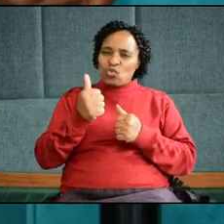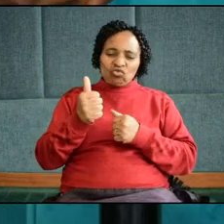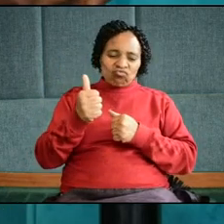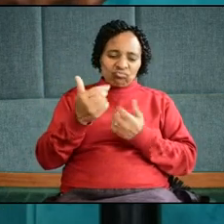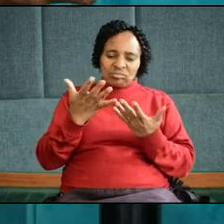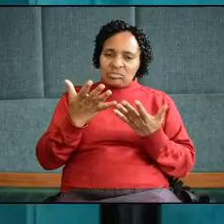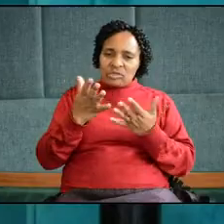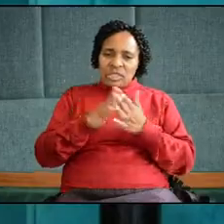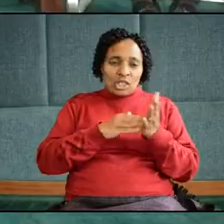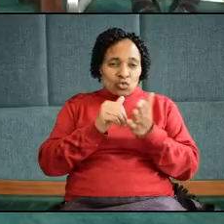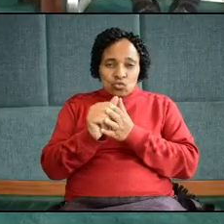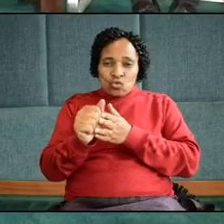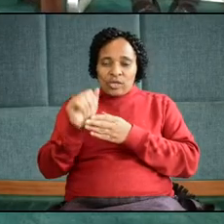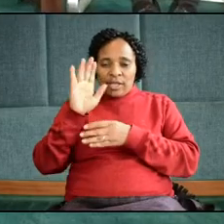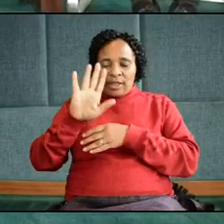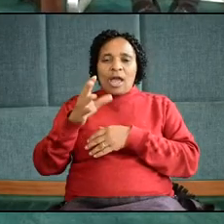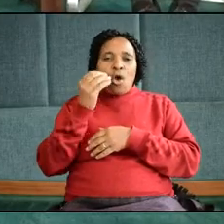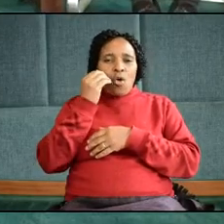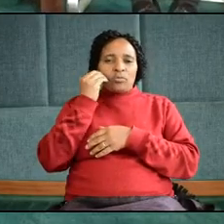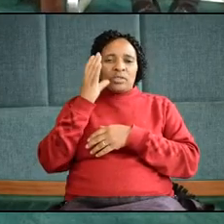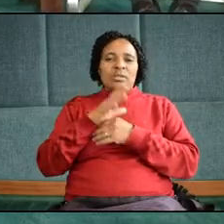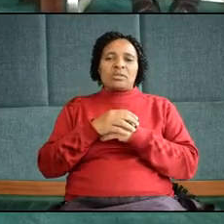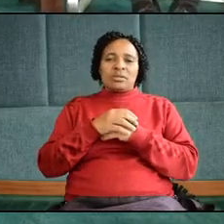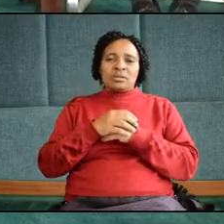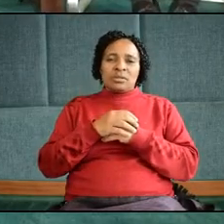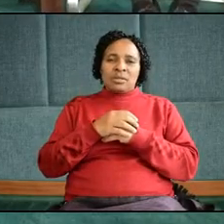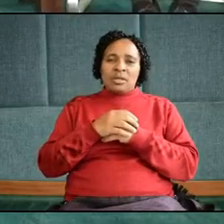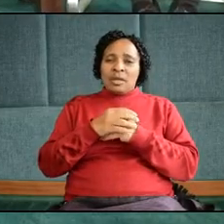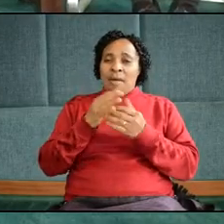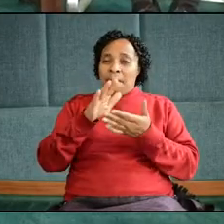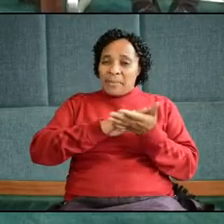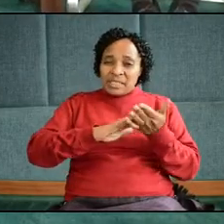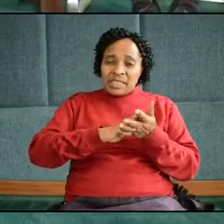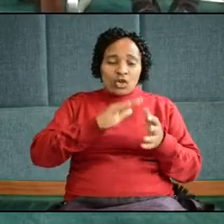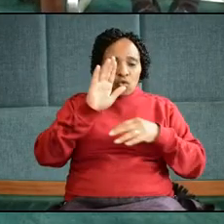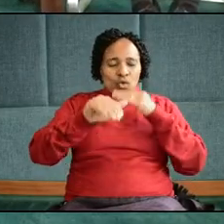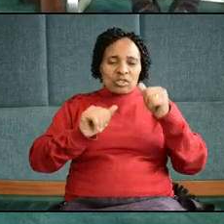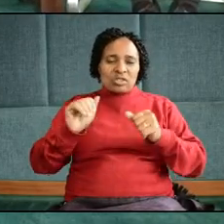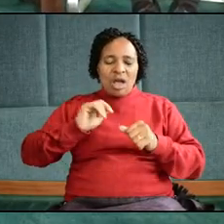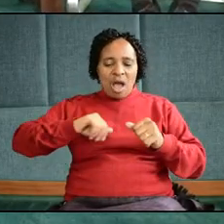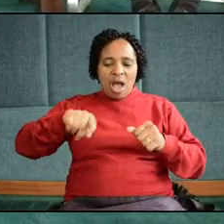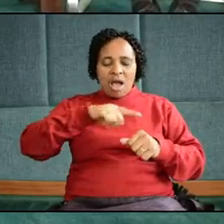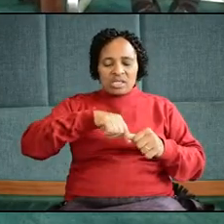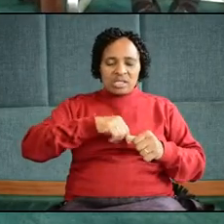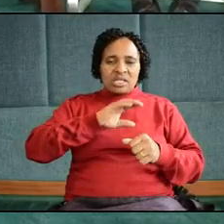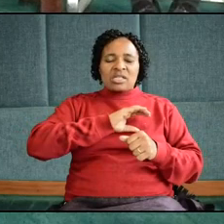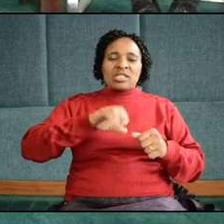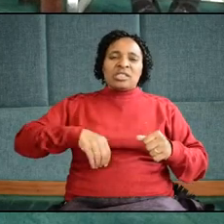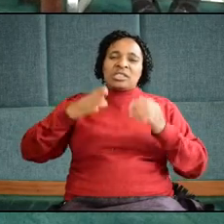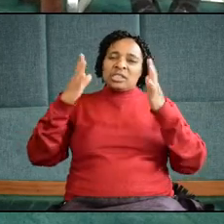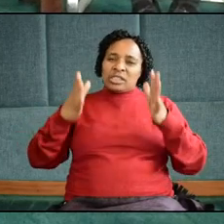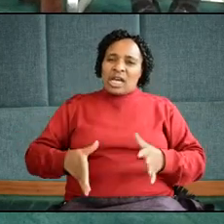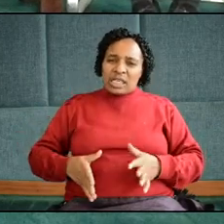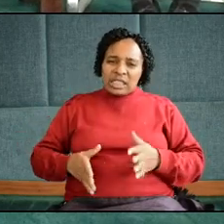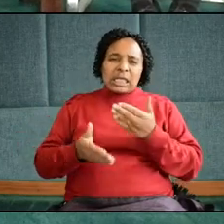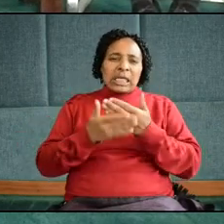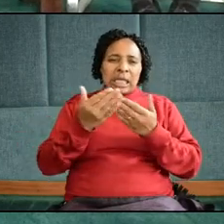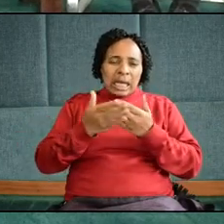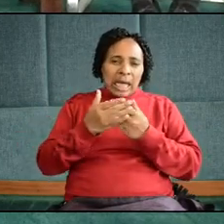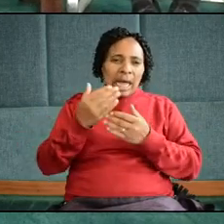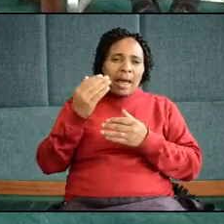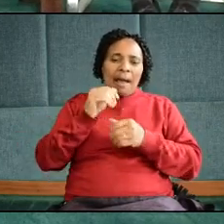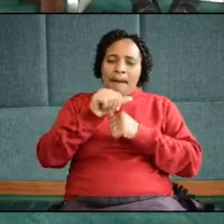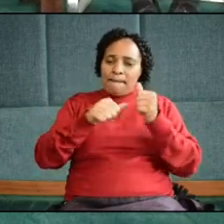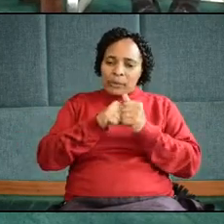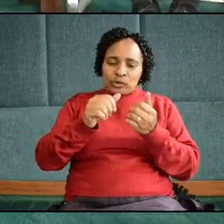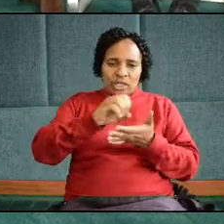interfering with their home. All right. Yeah. So basically it calls for us as Christians to be advocates of taking care of the environment.